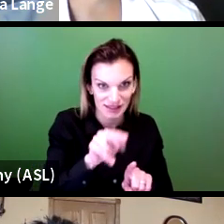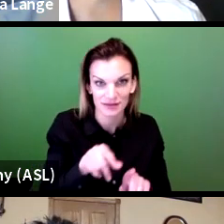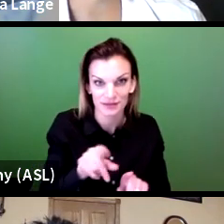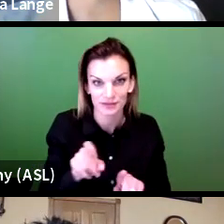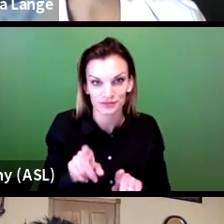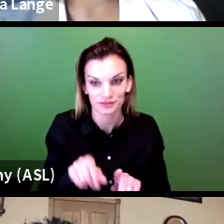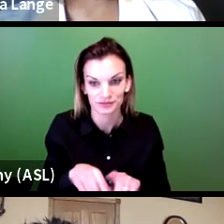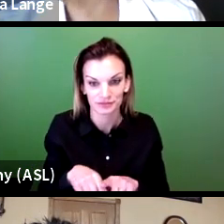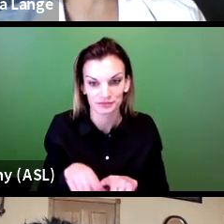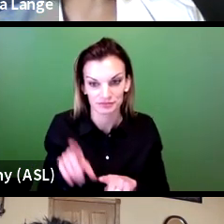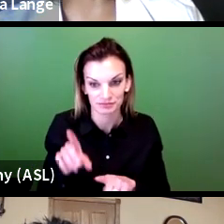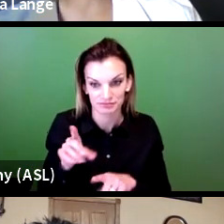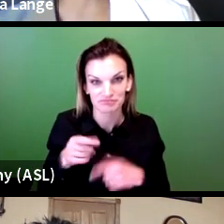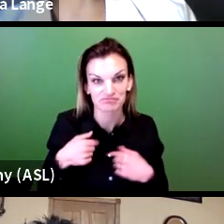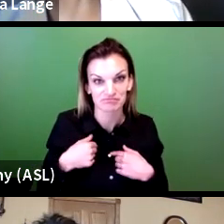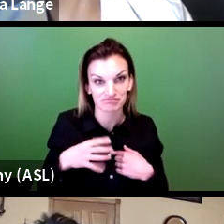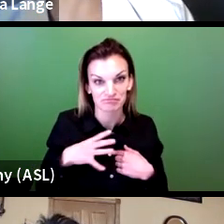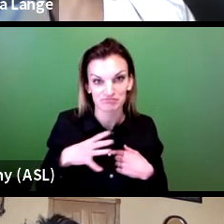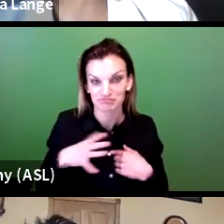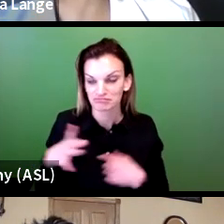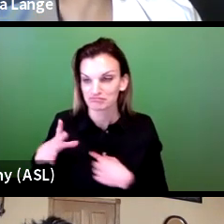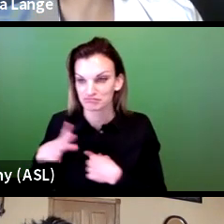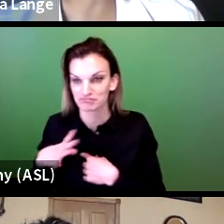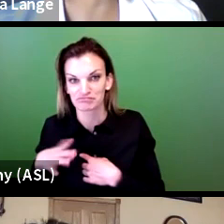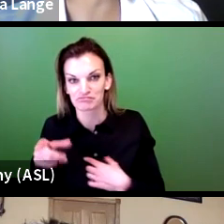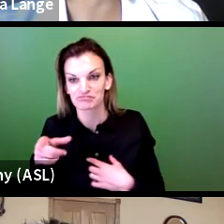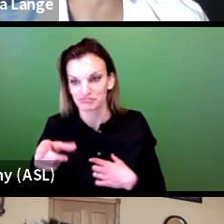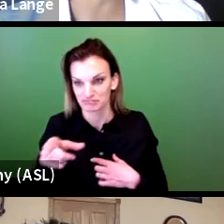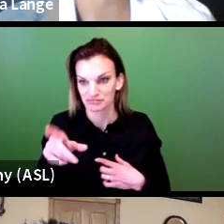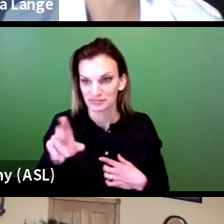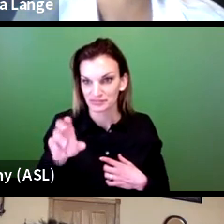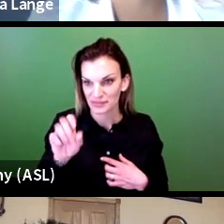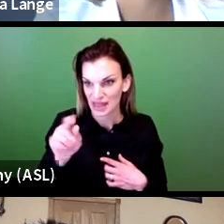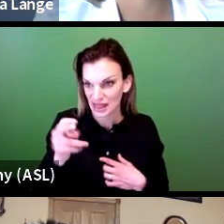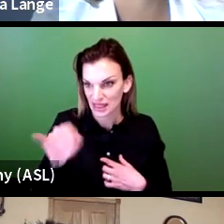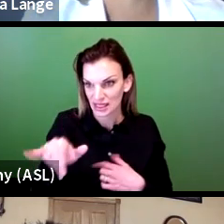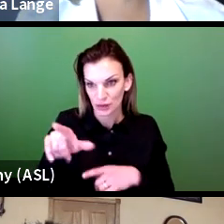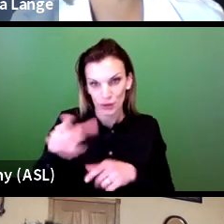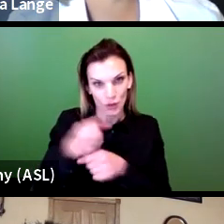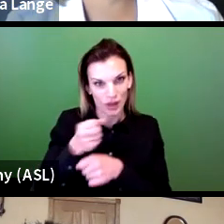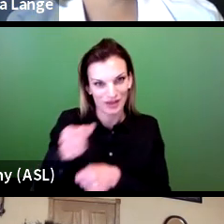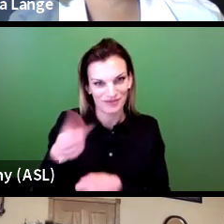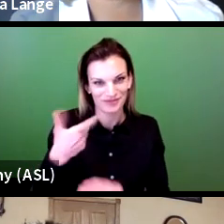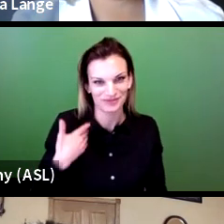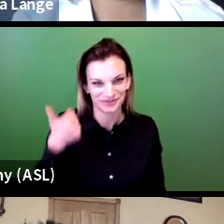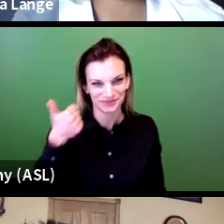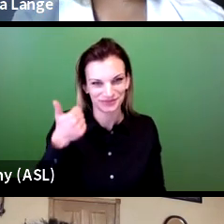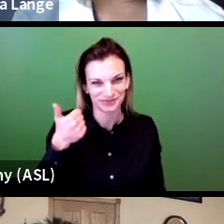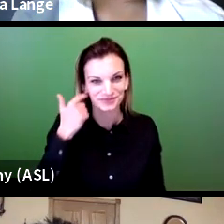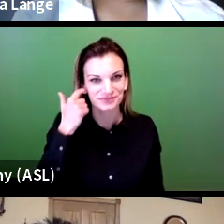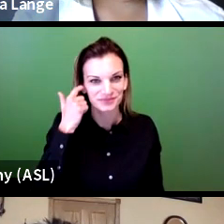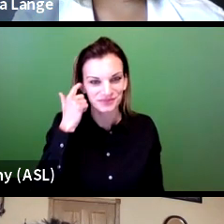It's fine by me. I'm good with Anthony. Okay. Anthony. You and Anthony. Yep. All right.